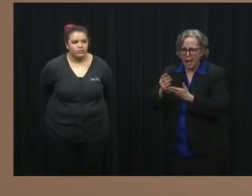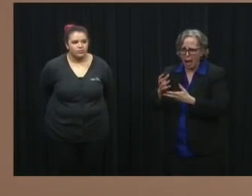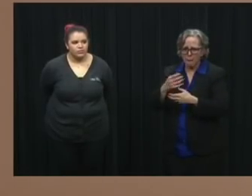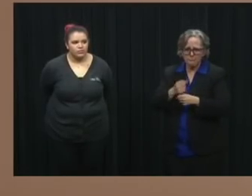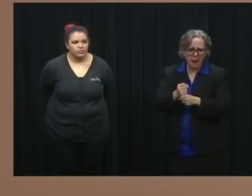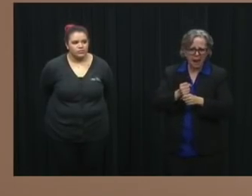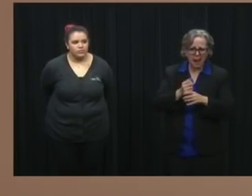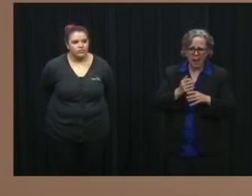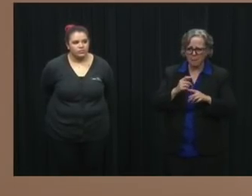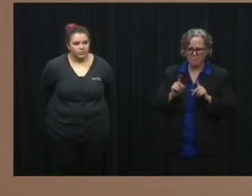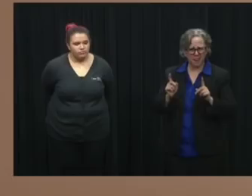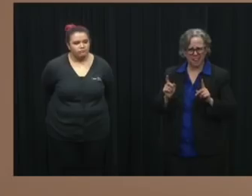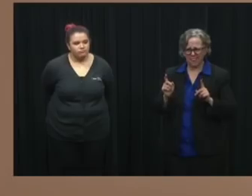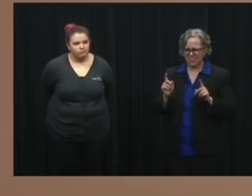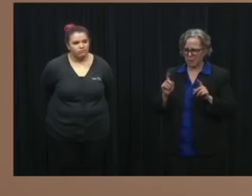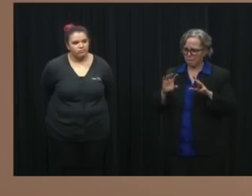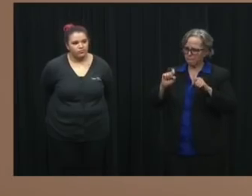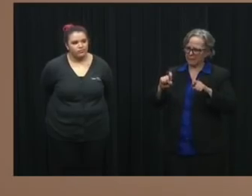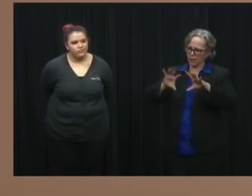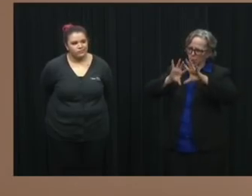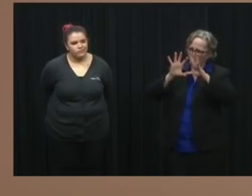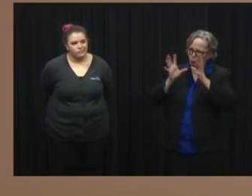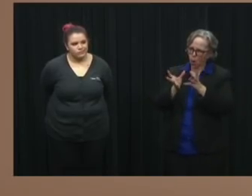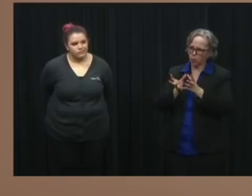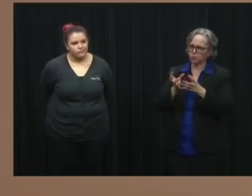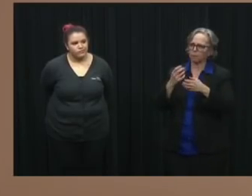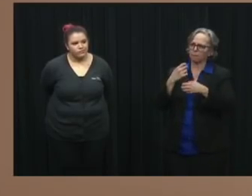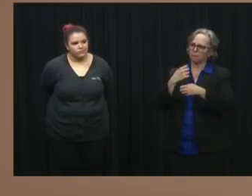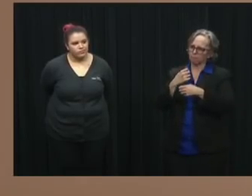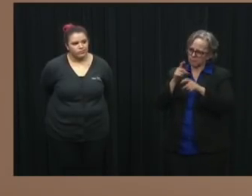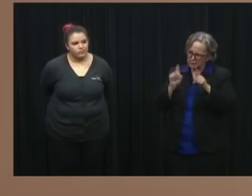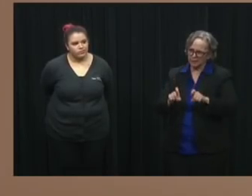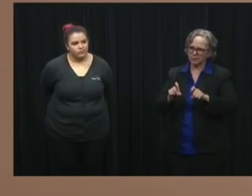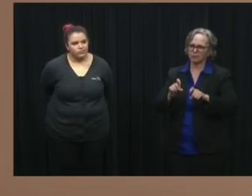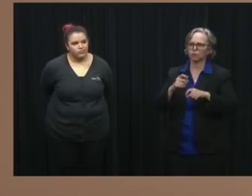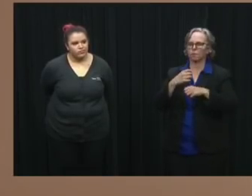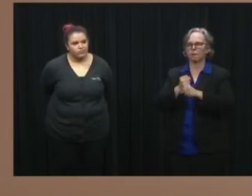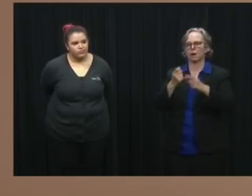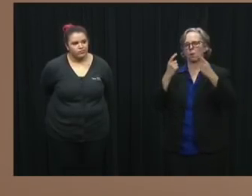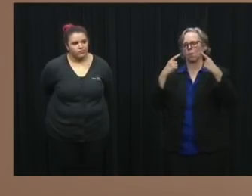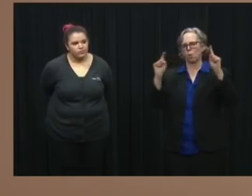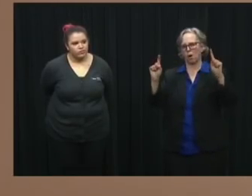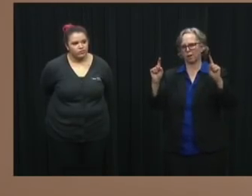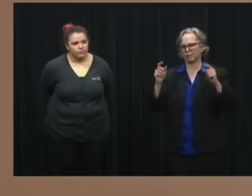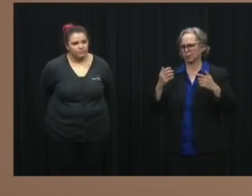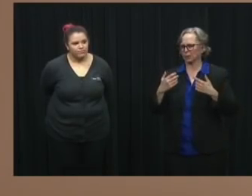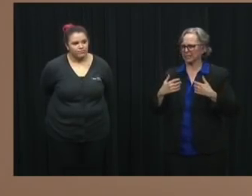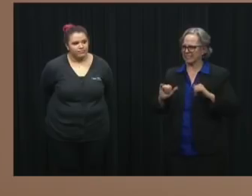of them to be able to make this work. And so it's a tricky game right now in testing.